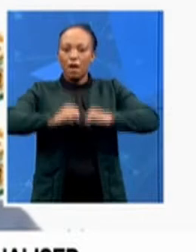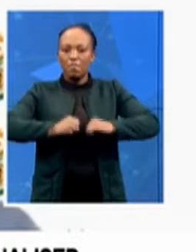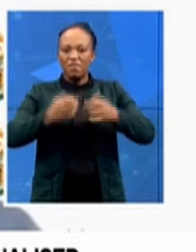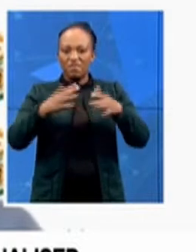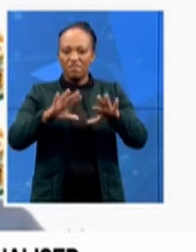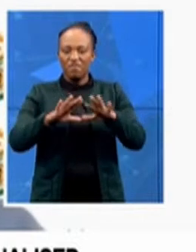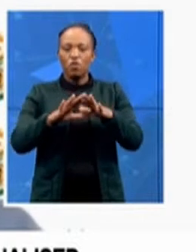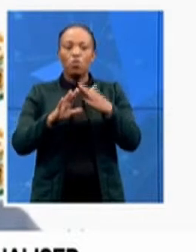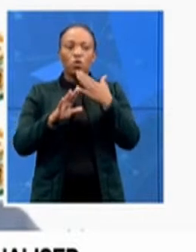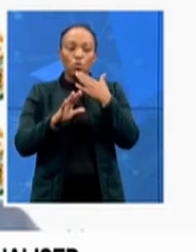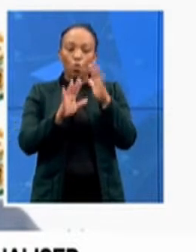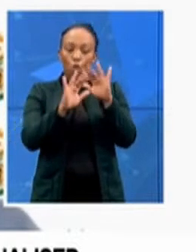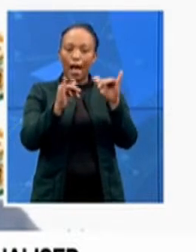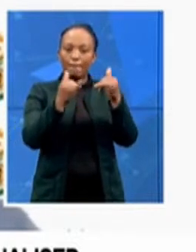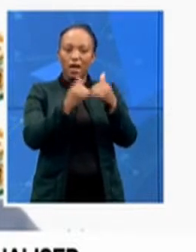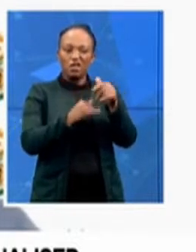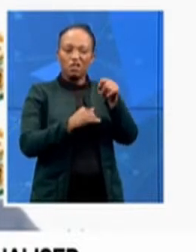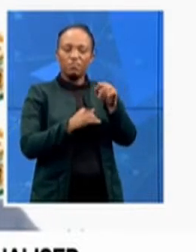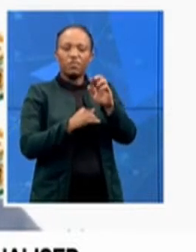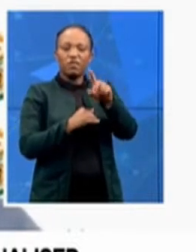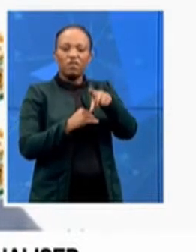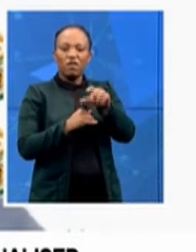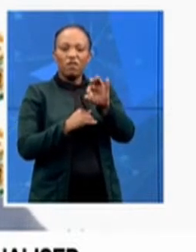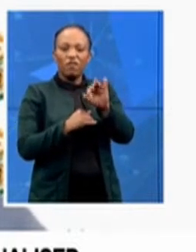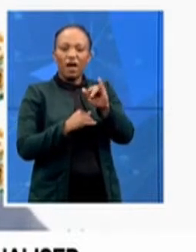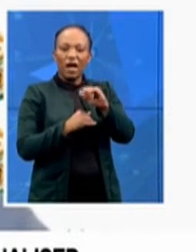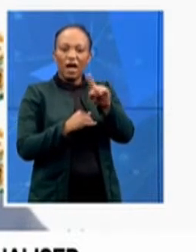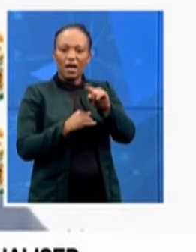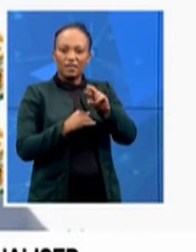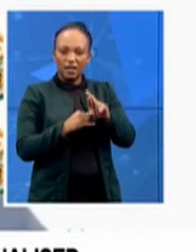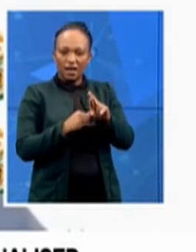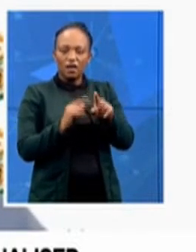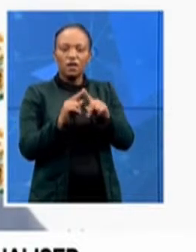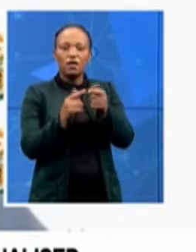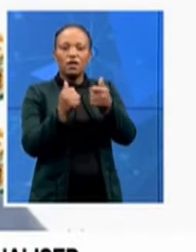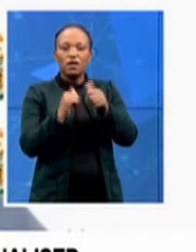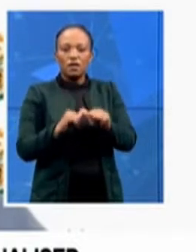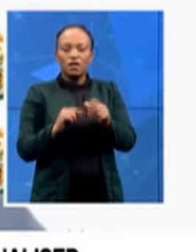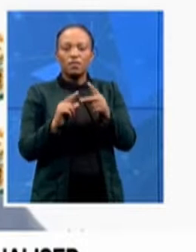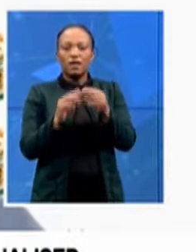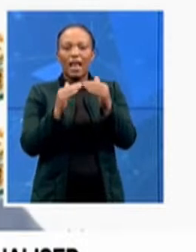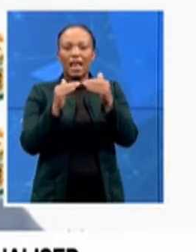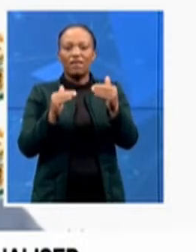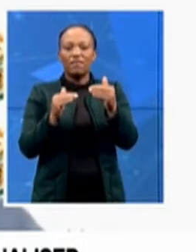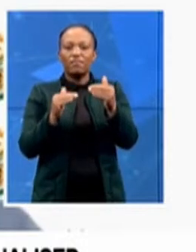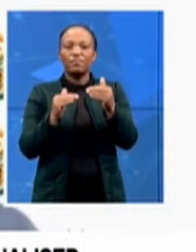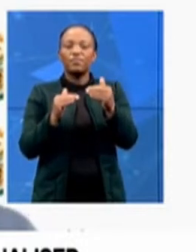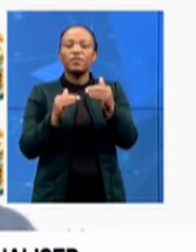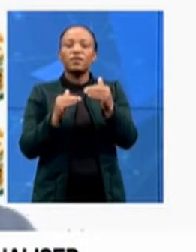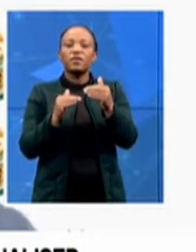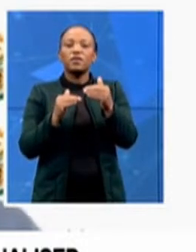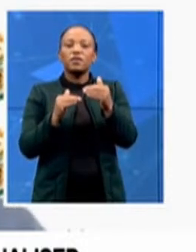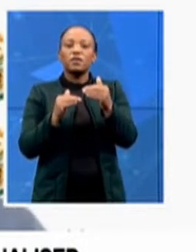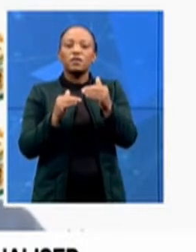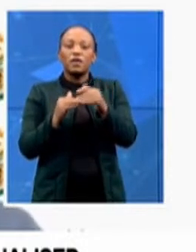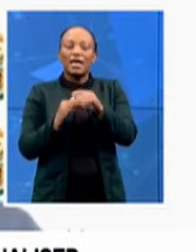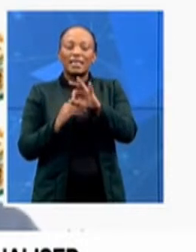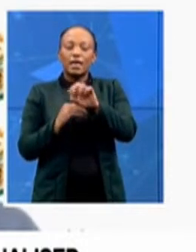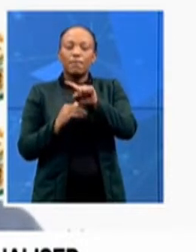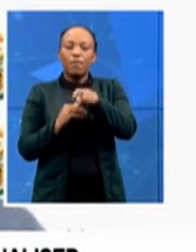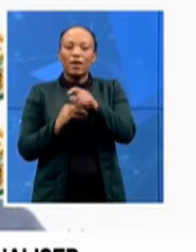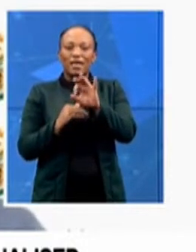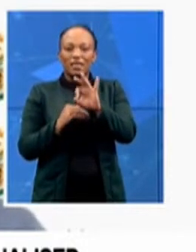end of the month, we're expecting to receive just more than 1.3 million Pfizer vaccines through the COVAX facility. That's a question that was